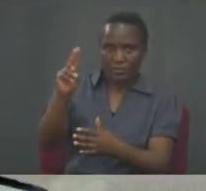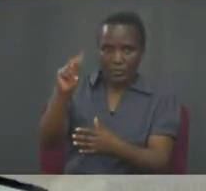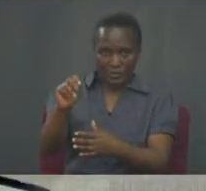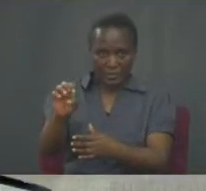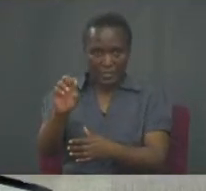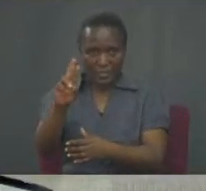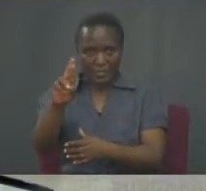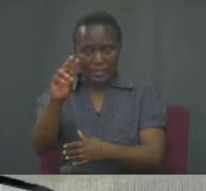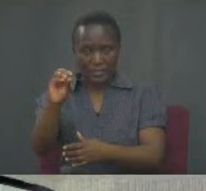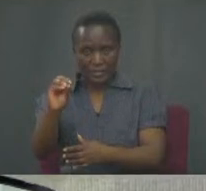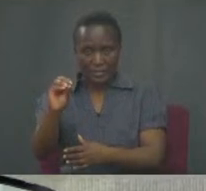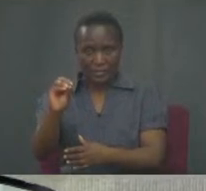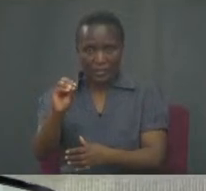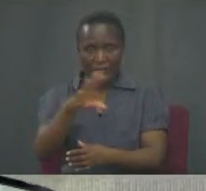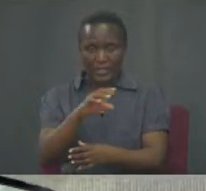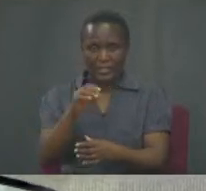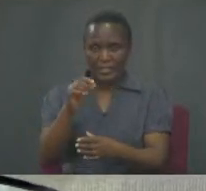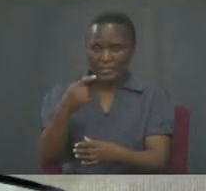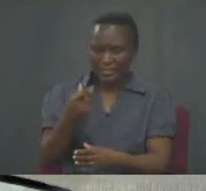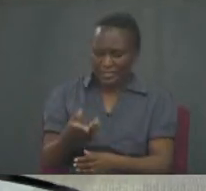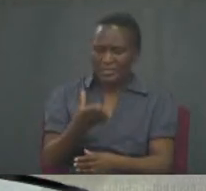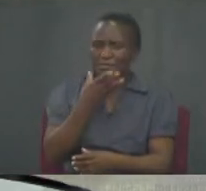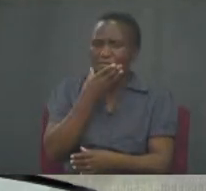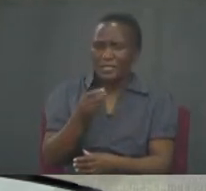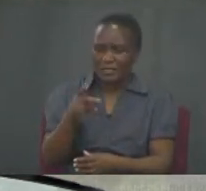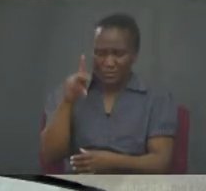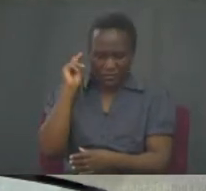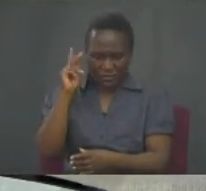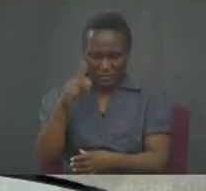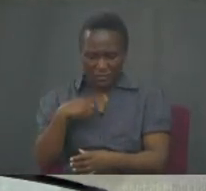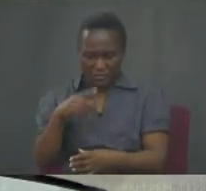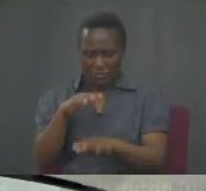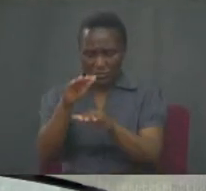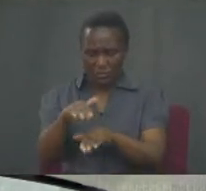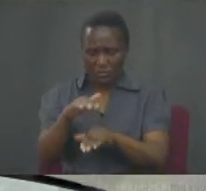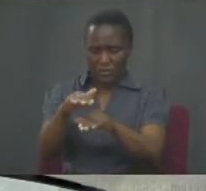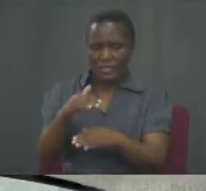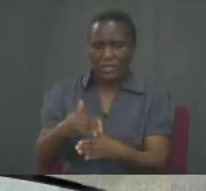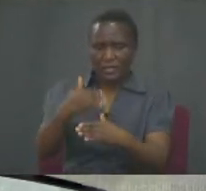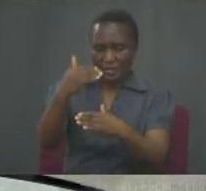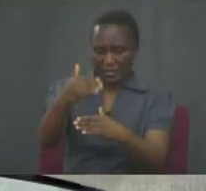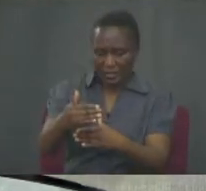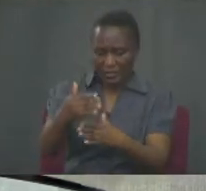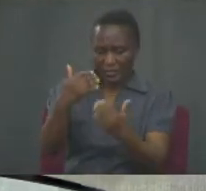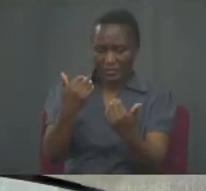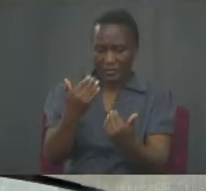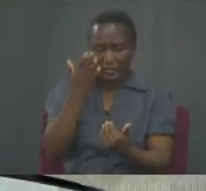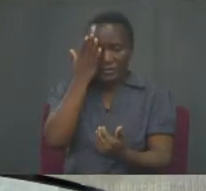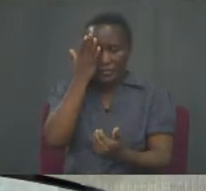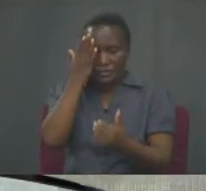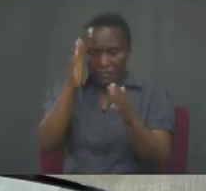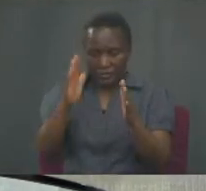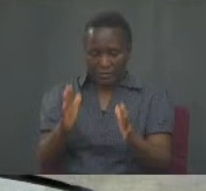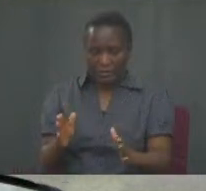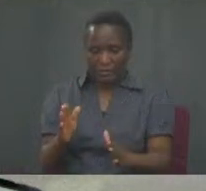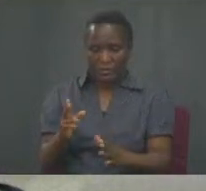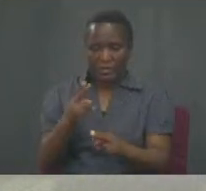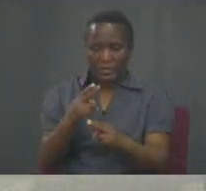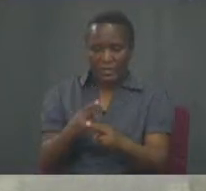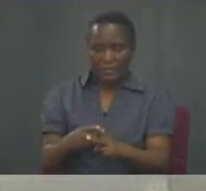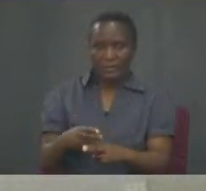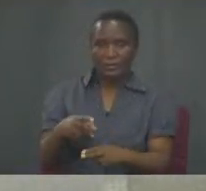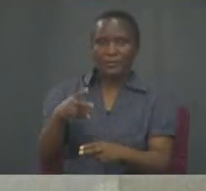man here, Thutmose the Third, this Pharaoh who is following after the children of Israel is called the Nero of the Old